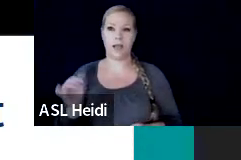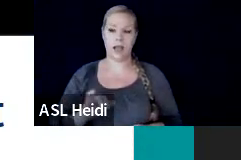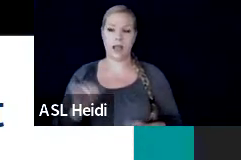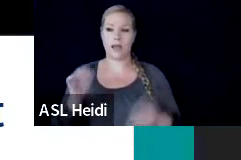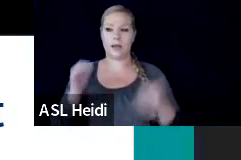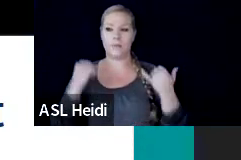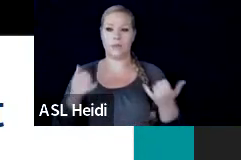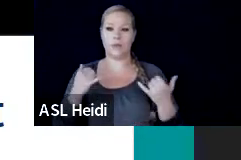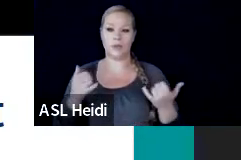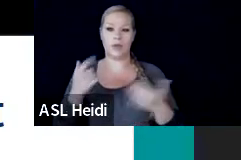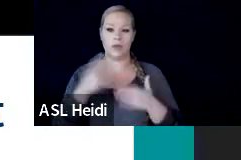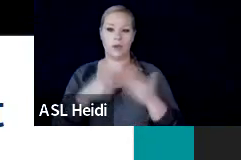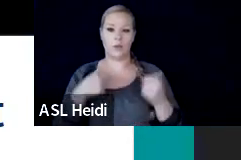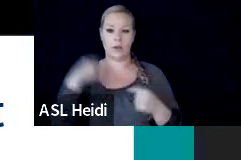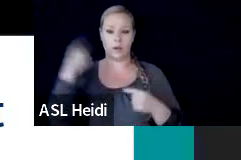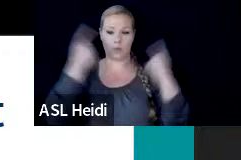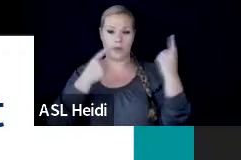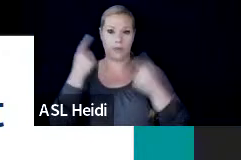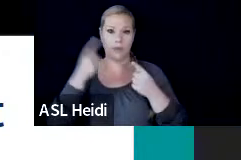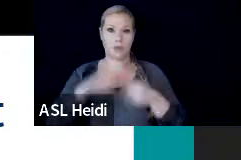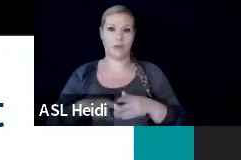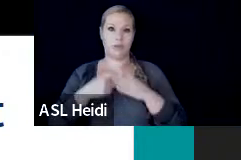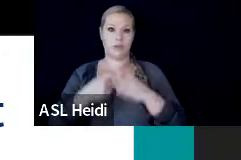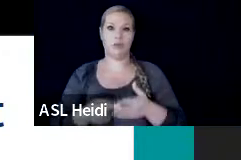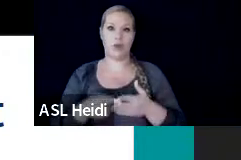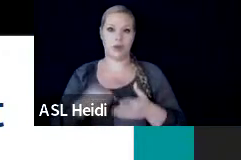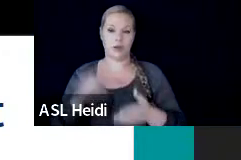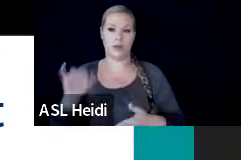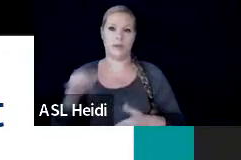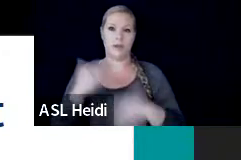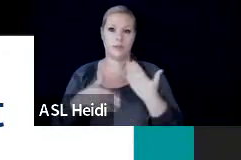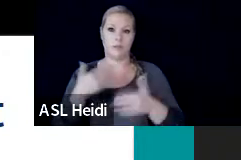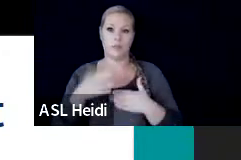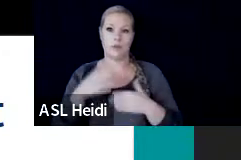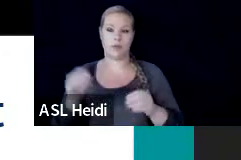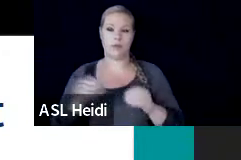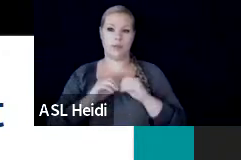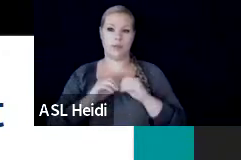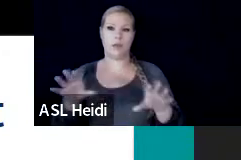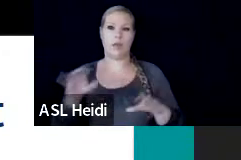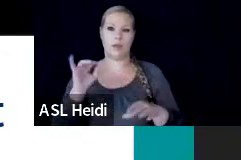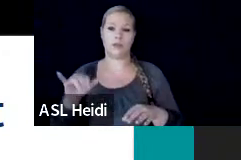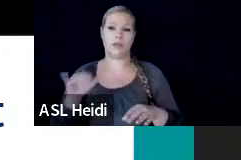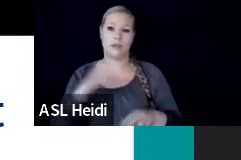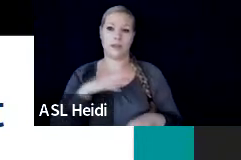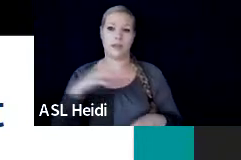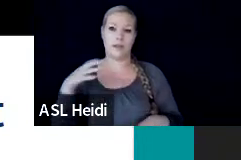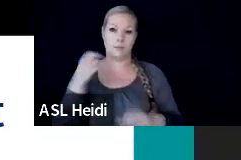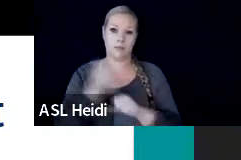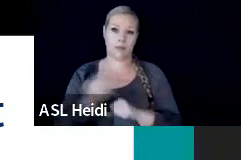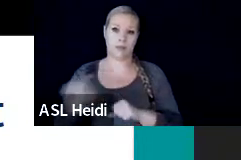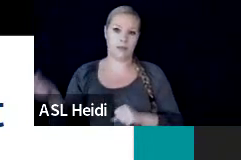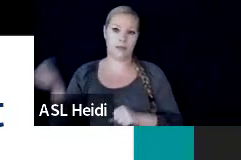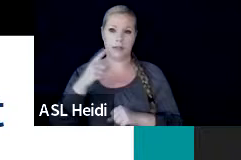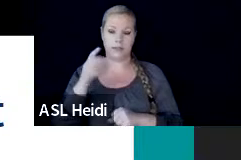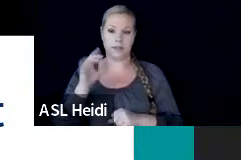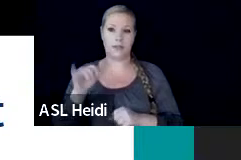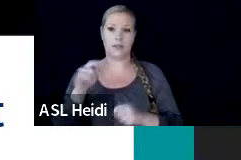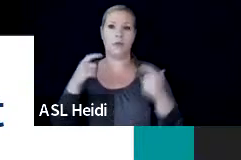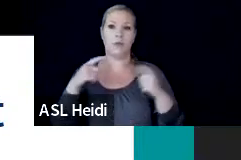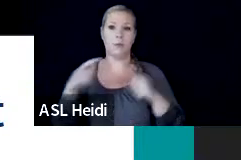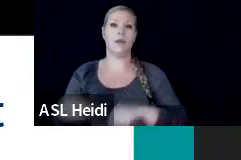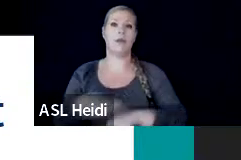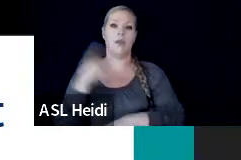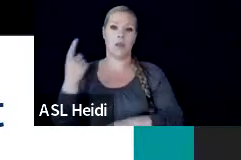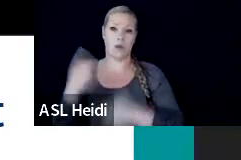Currently what we're thinking is starting that process and launching that committee early next year. And it's going to be a long process, certainly,